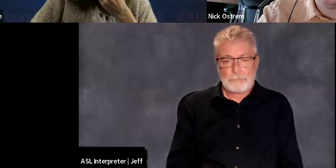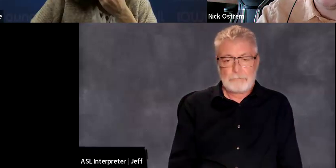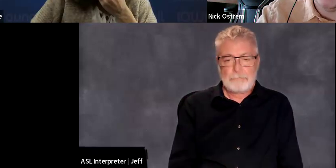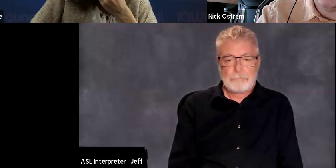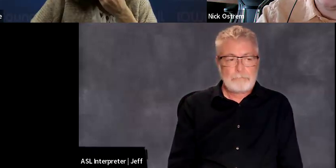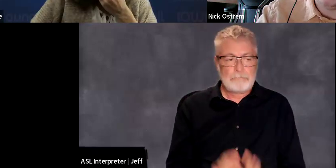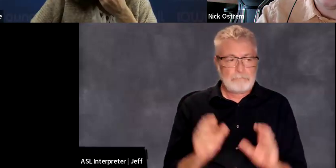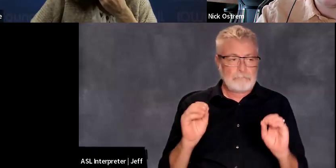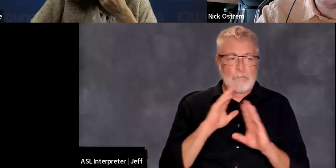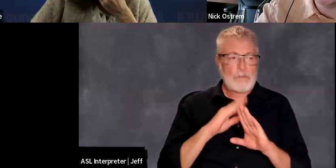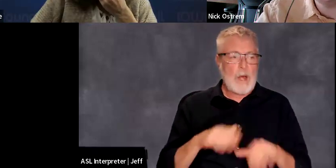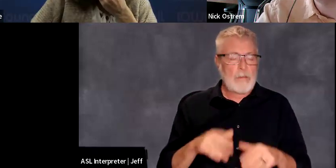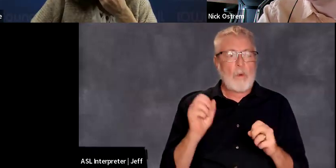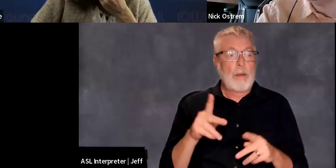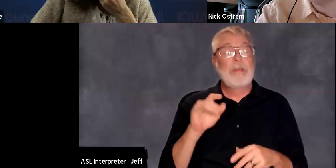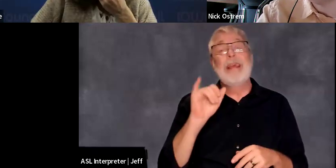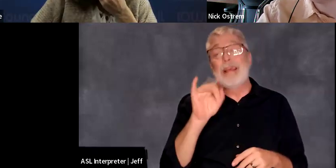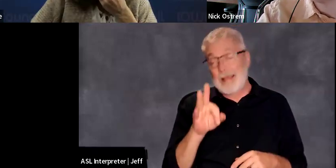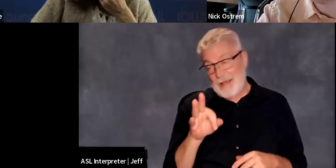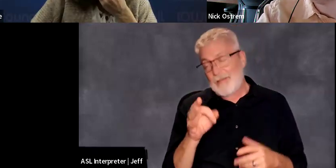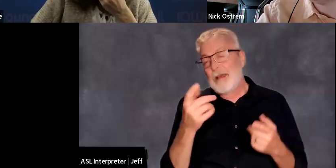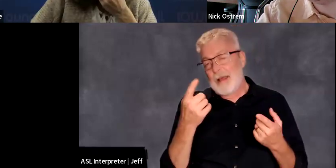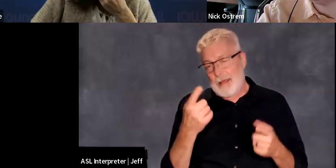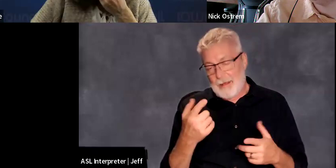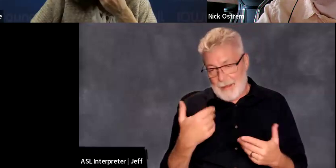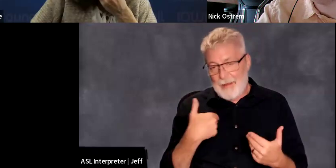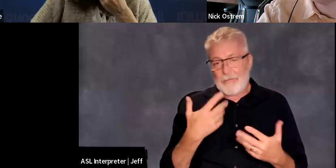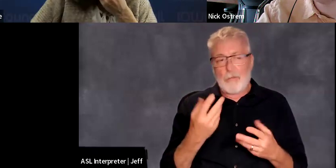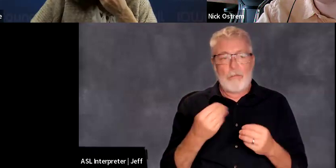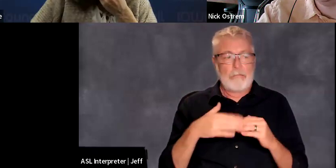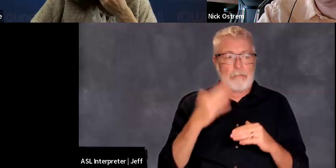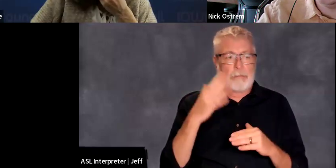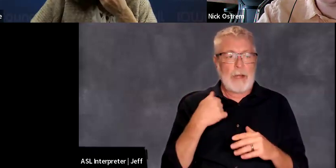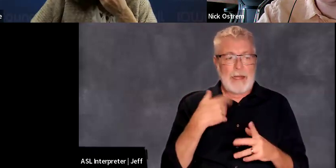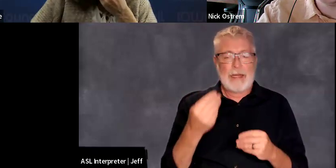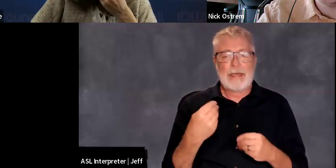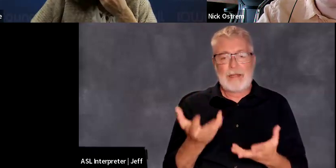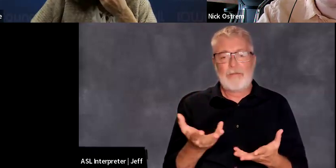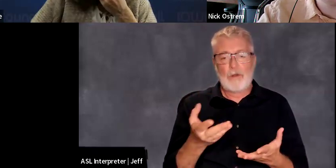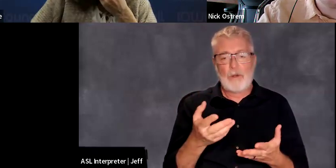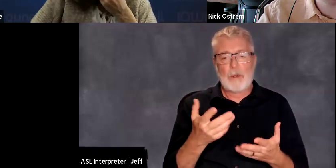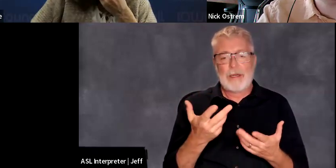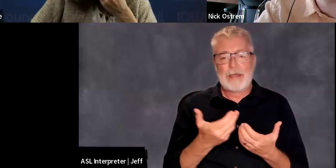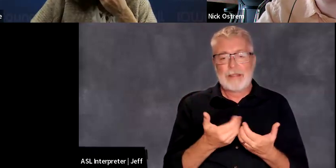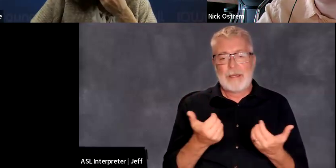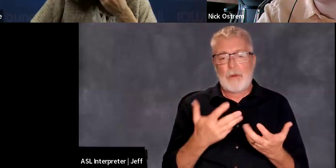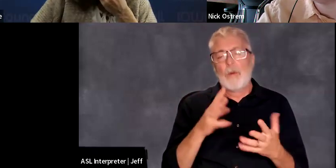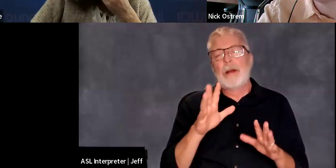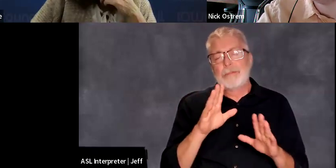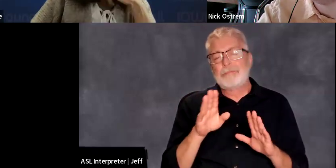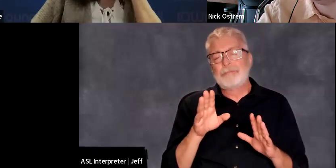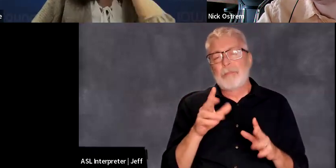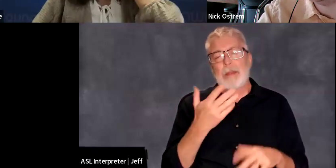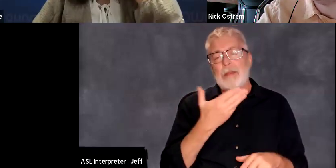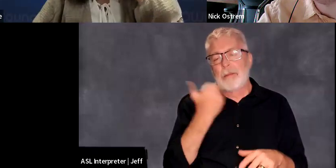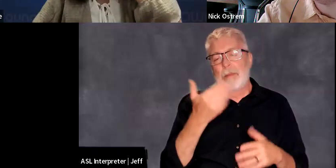Okay. If you do, um, I can give you a separate, basically the best